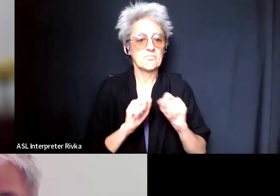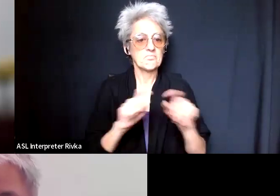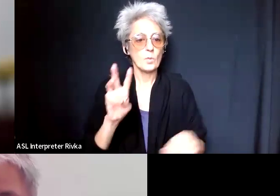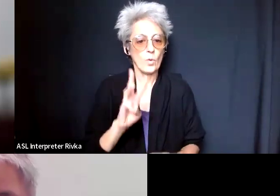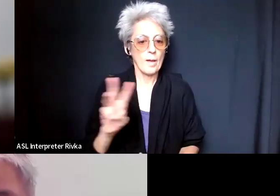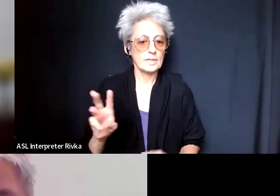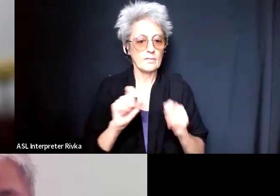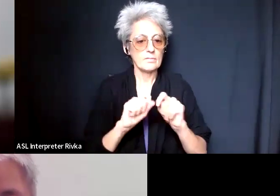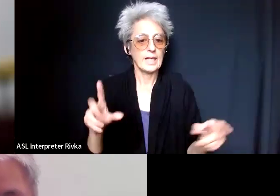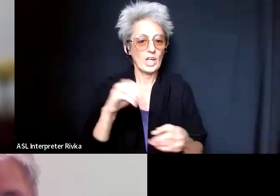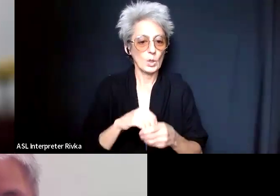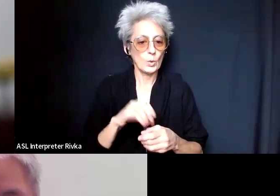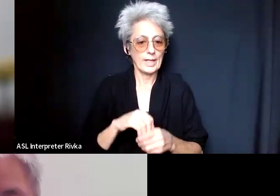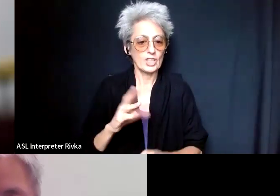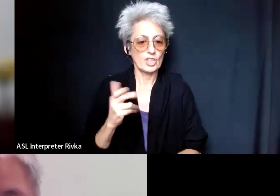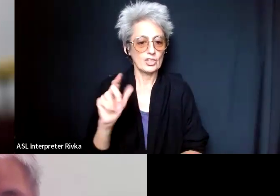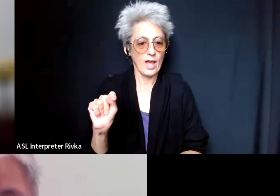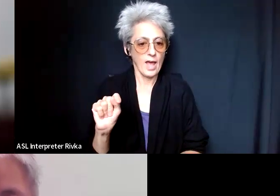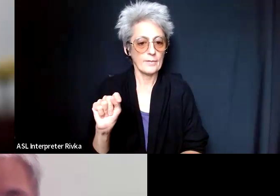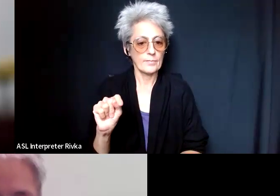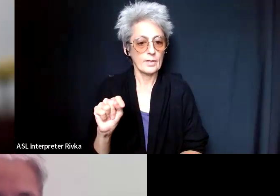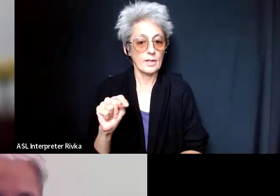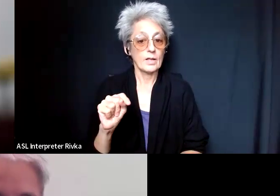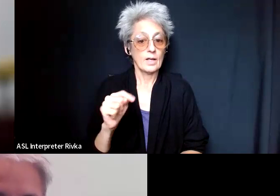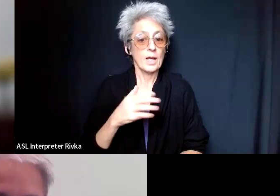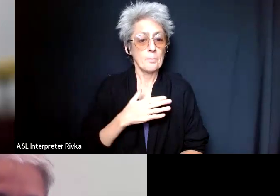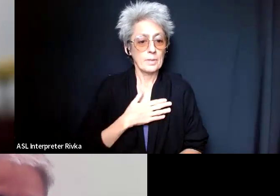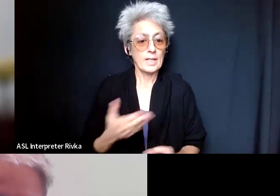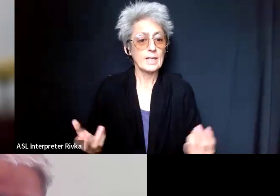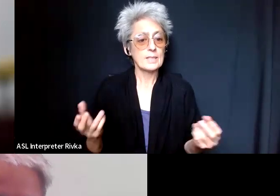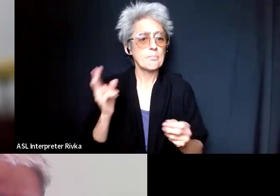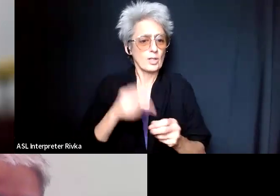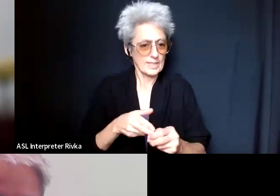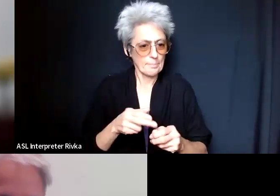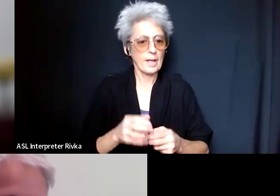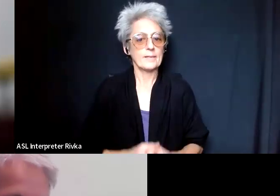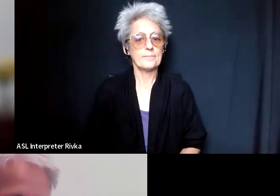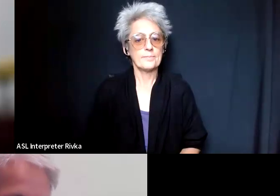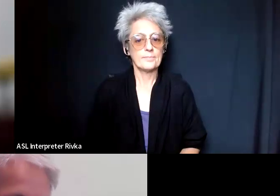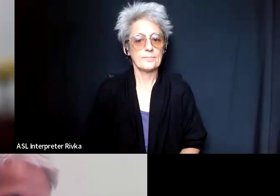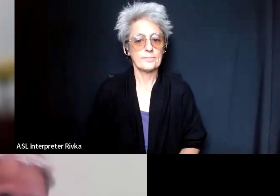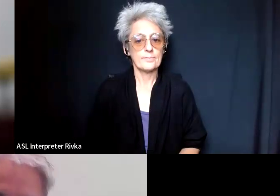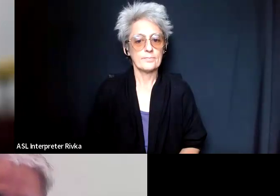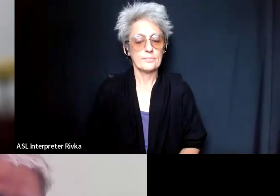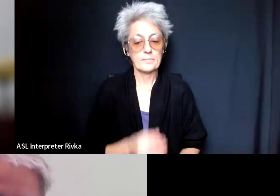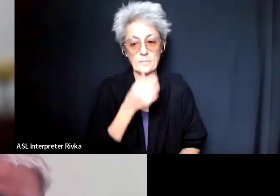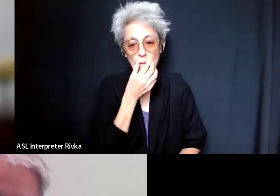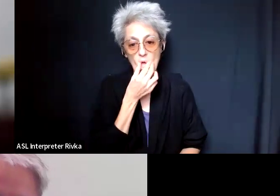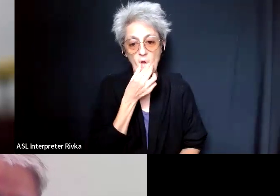the chat and encourage you to participate. There are opportunities